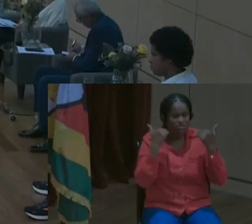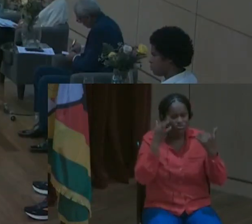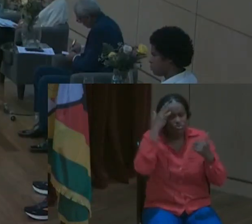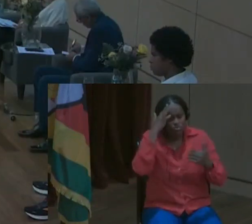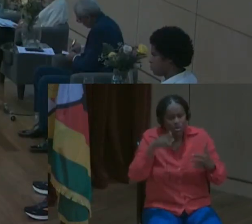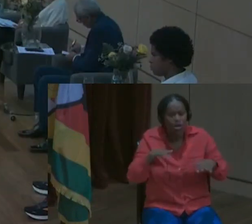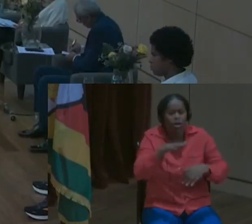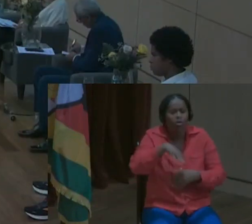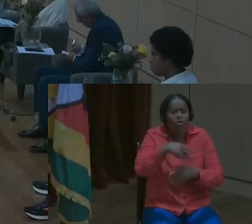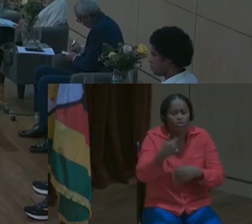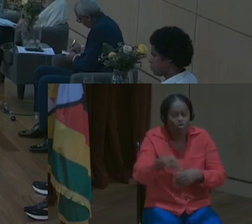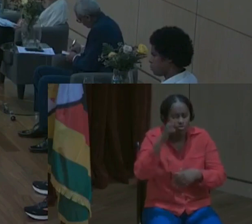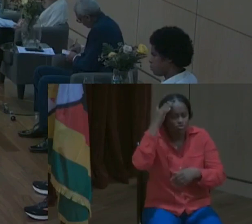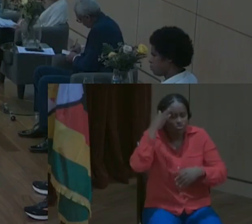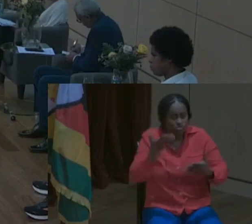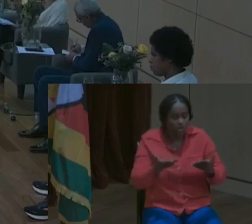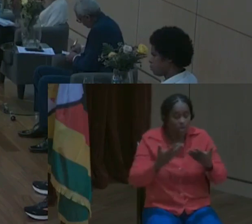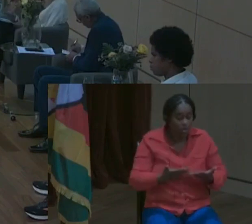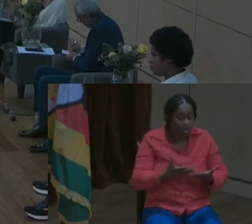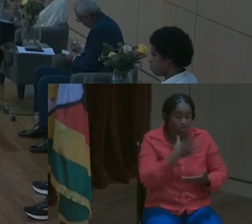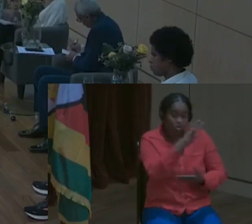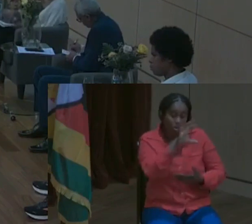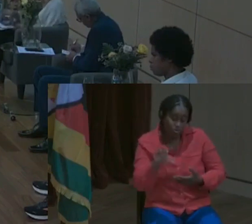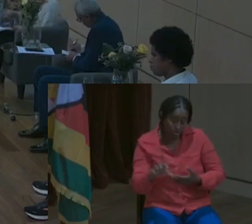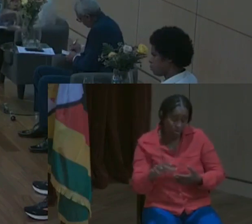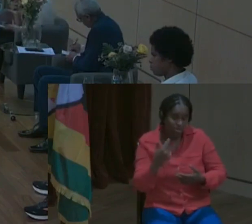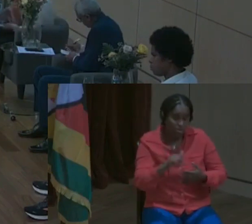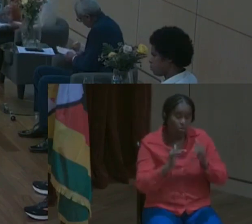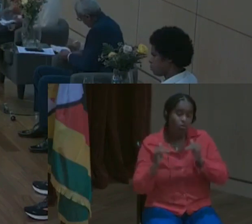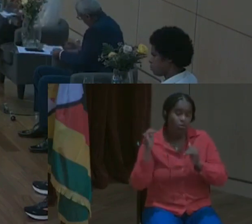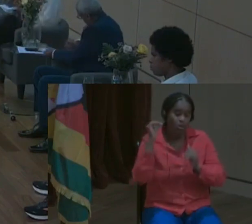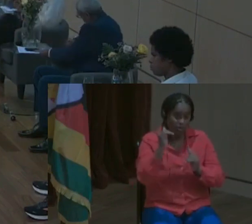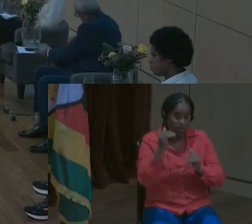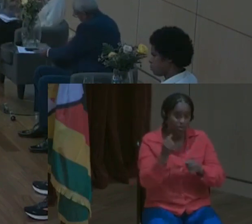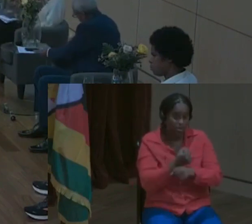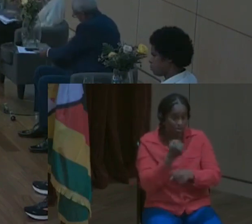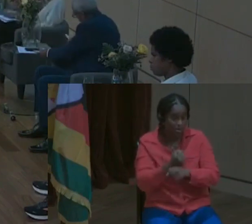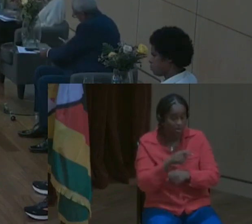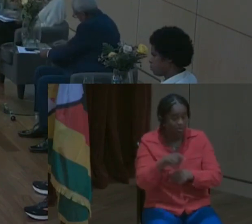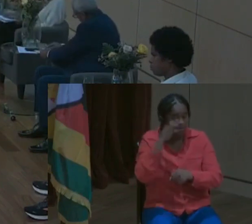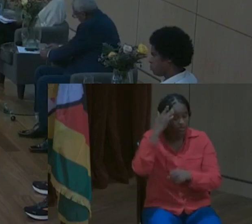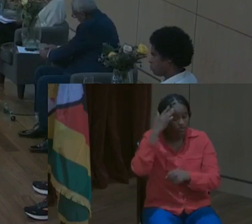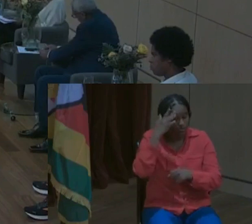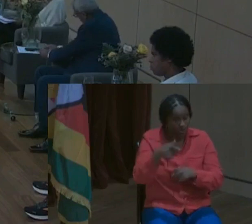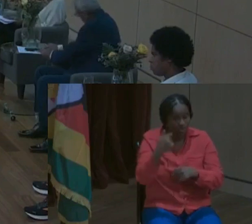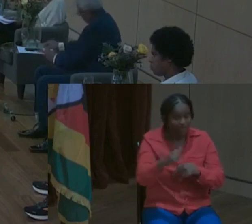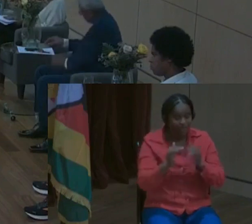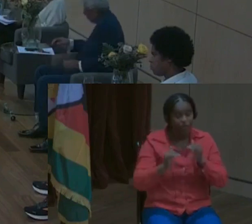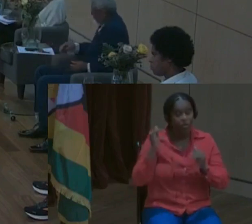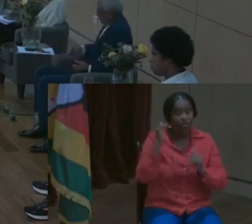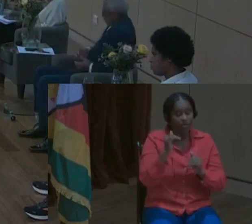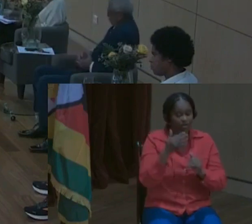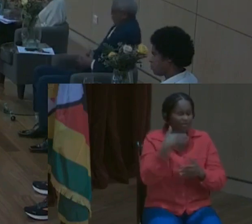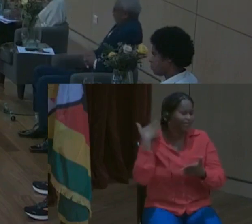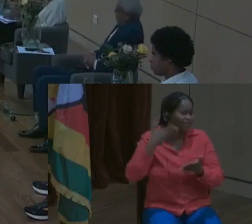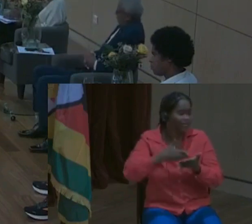the mental health data from 3% to 11%. And the last one about mental health and psychosocial support preparedness. So